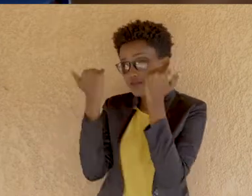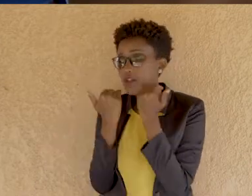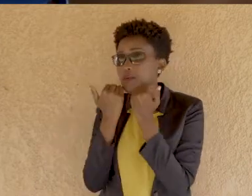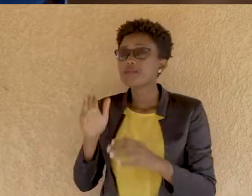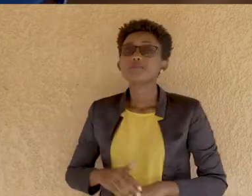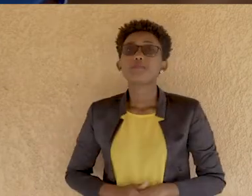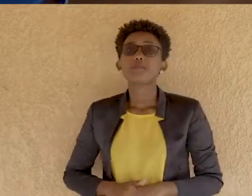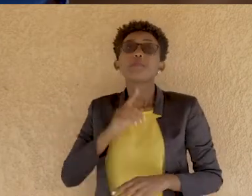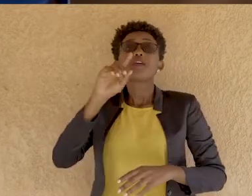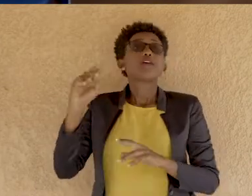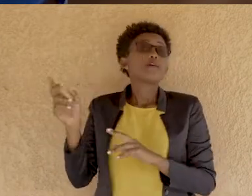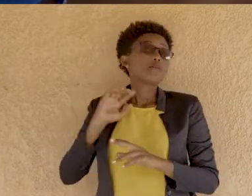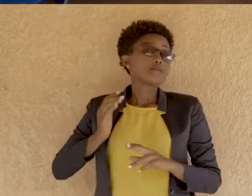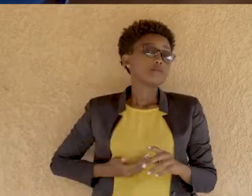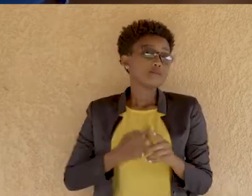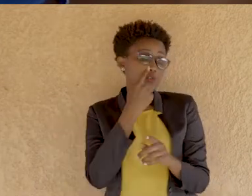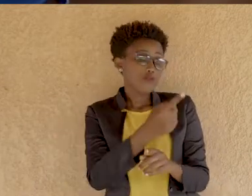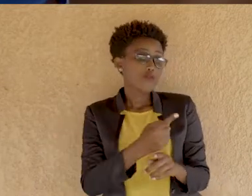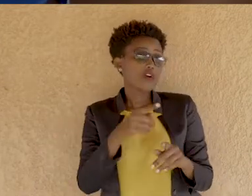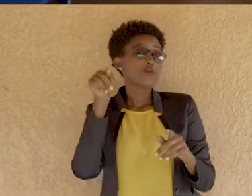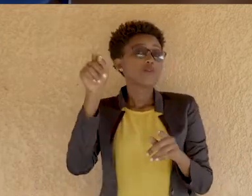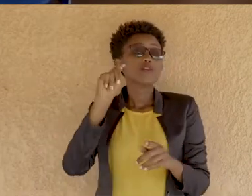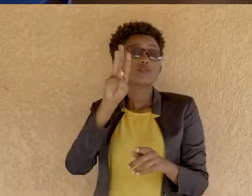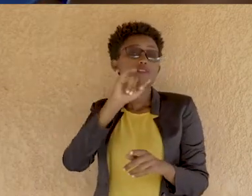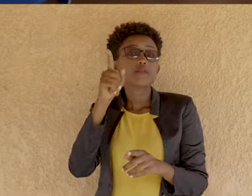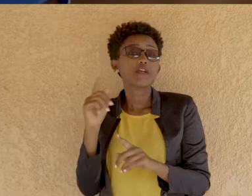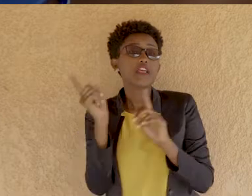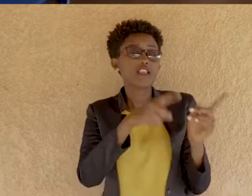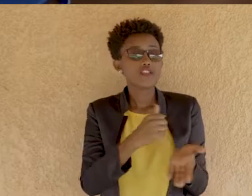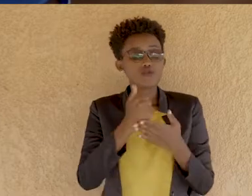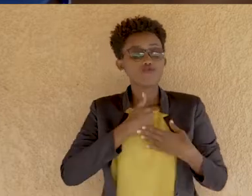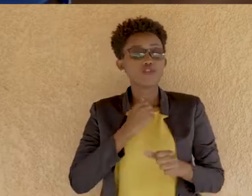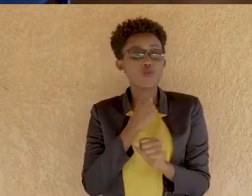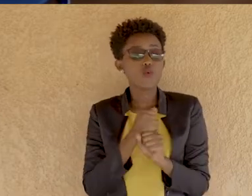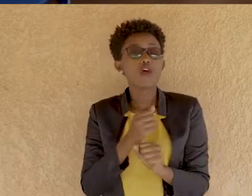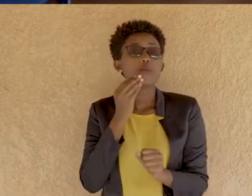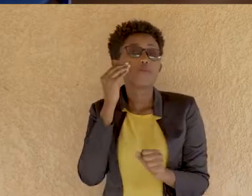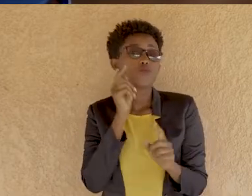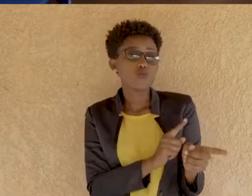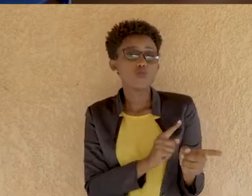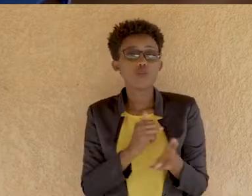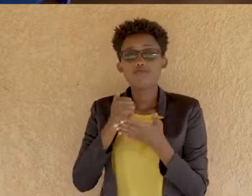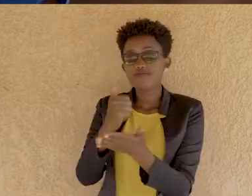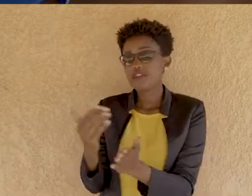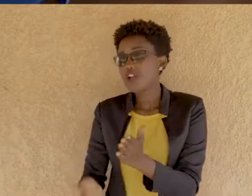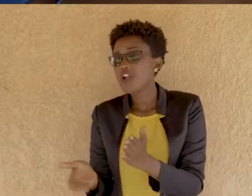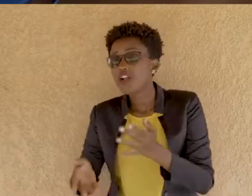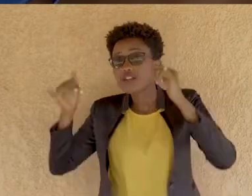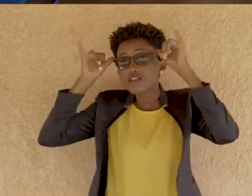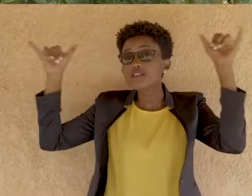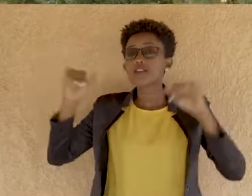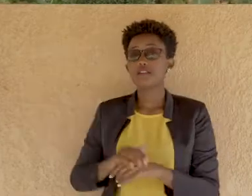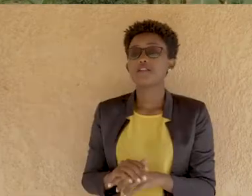Felicien came here to help us look after cows, but out of nowhere, we heard the story that he had defiled two children. We were shocked